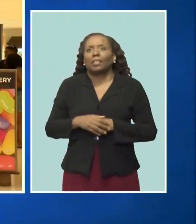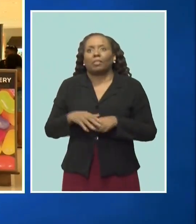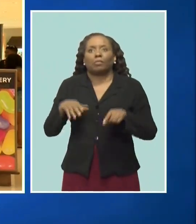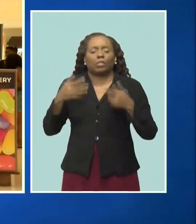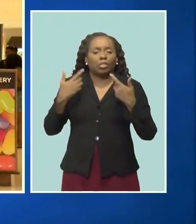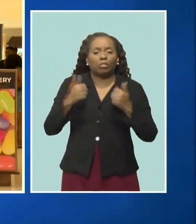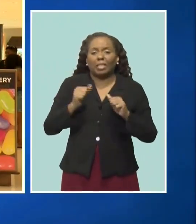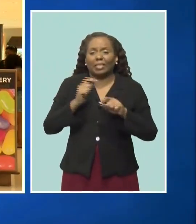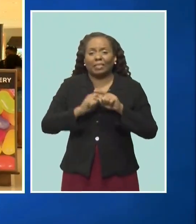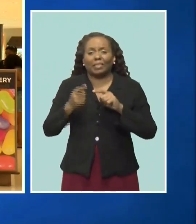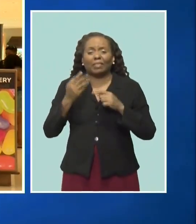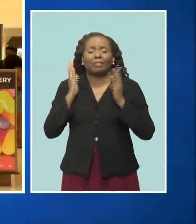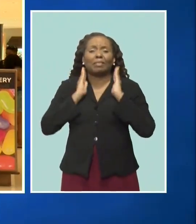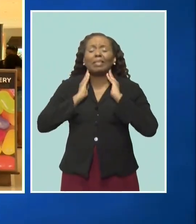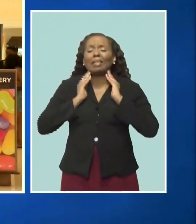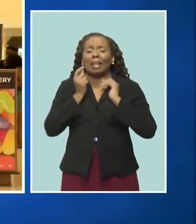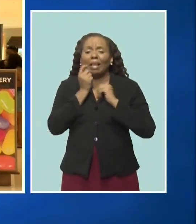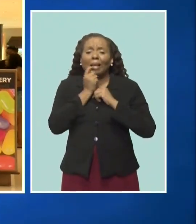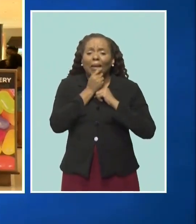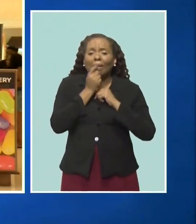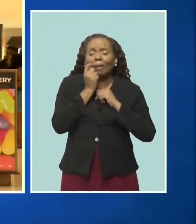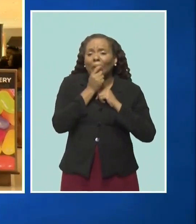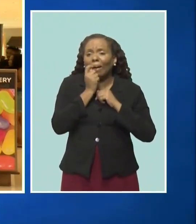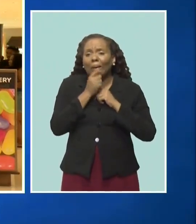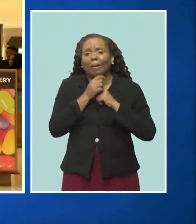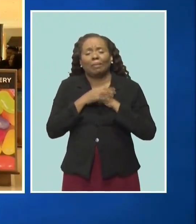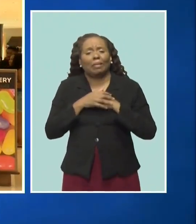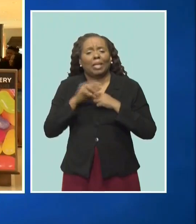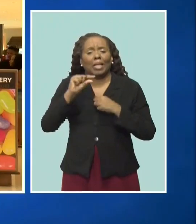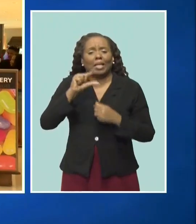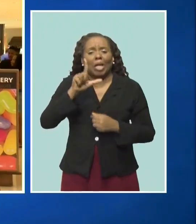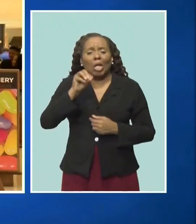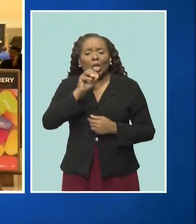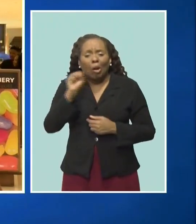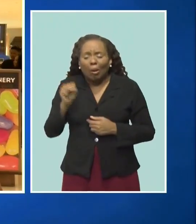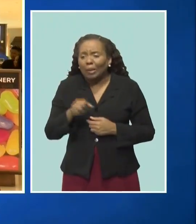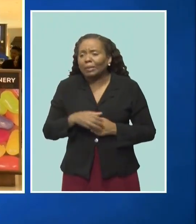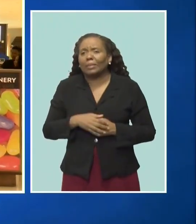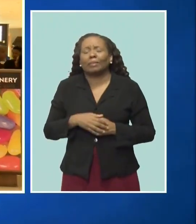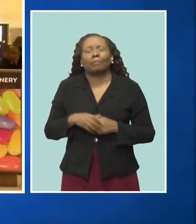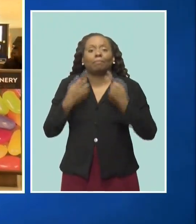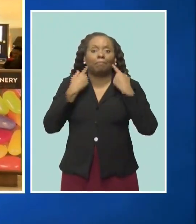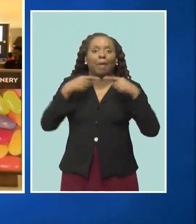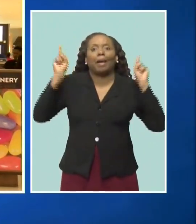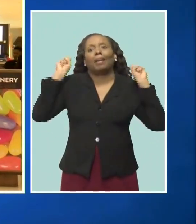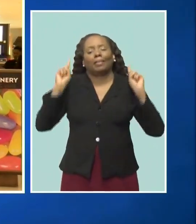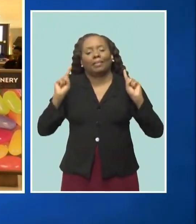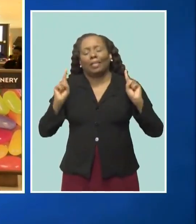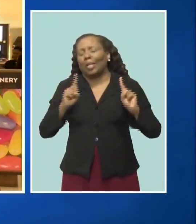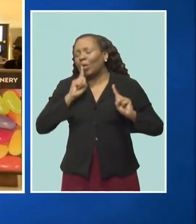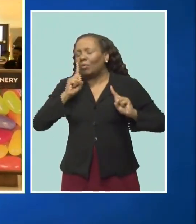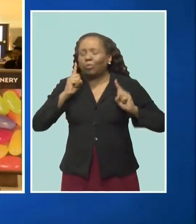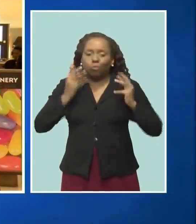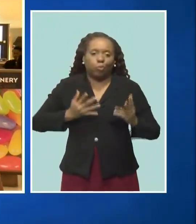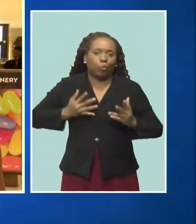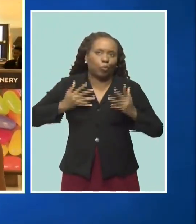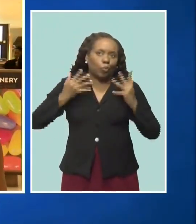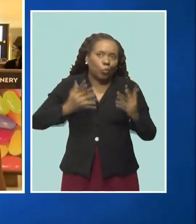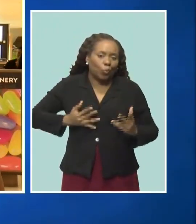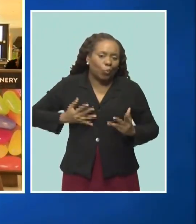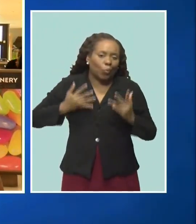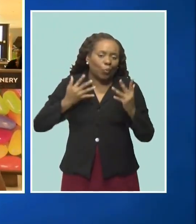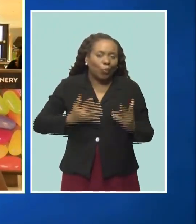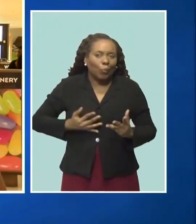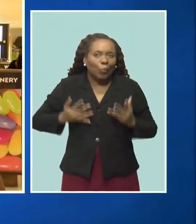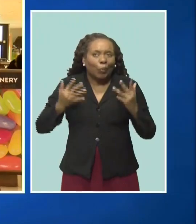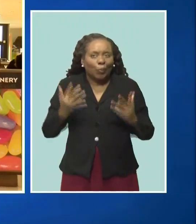to gloss bombs, to highlighters. Everything is wonderful. I'm finally glad that it came to Barbados. It's been a long awaiting. Yeah, it's been